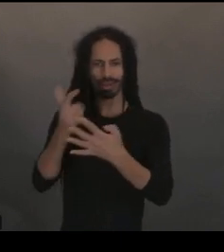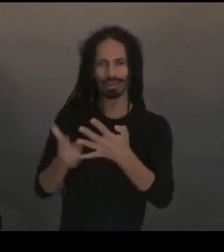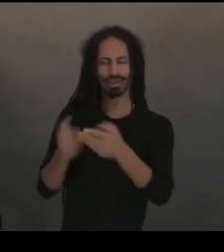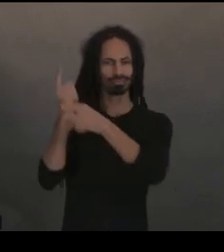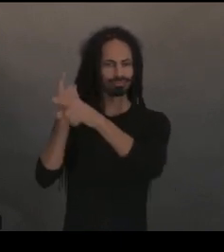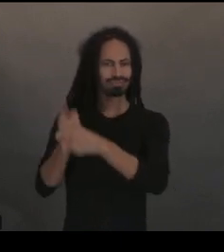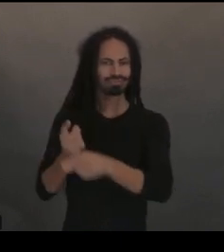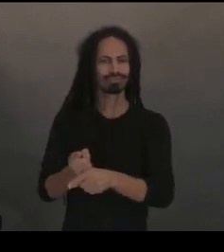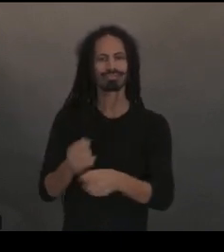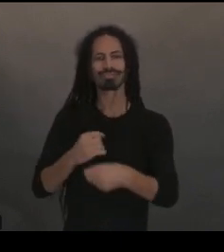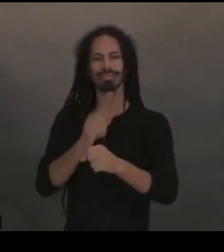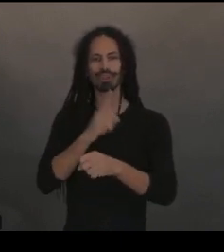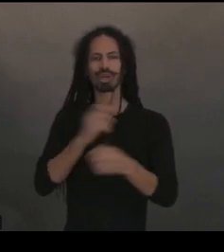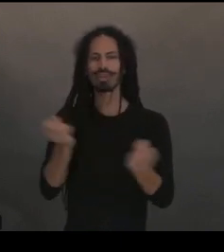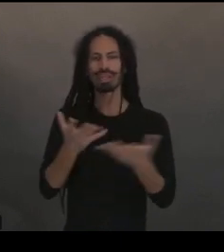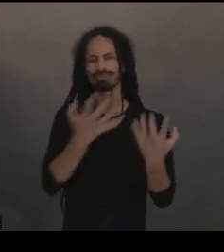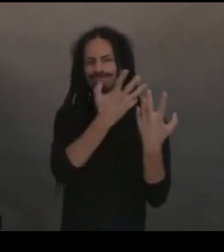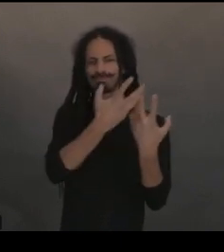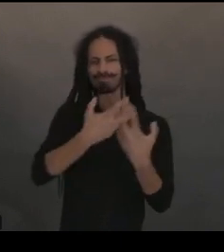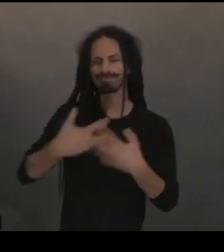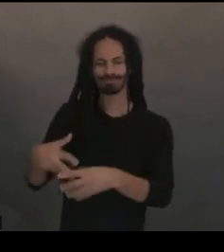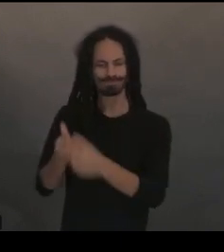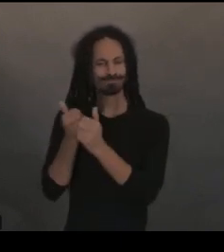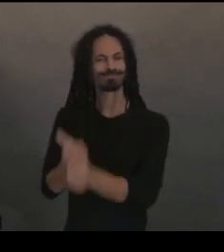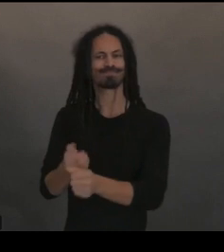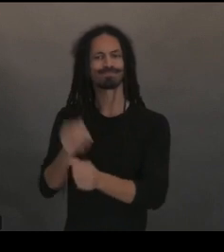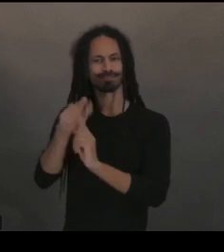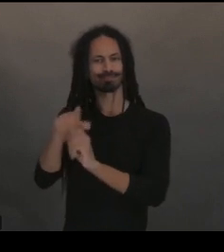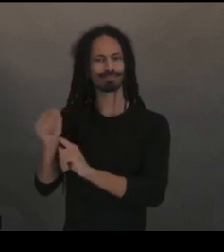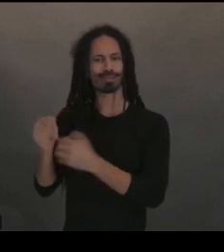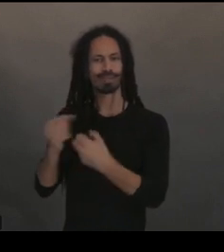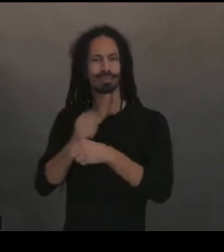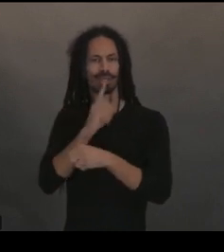are in the right sequence and you haven't missed or forgotten an